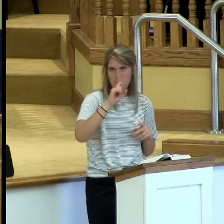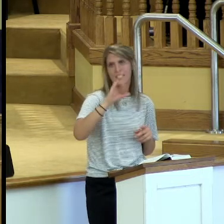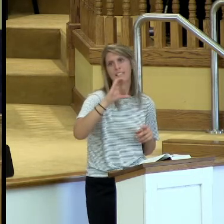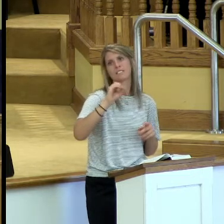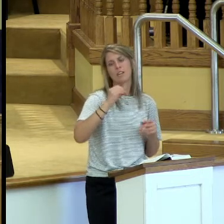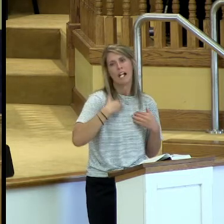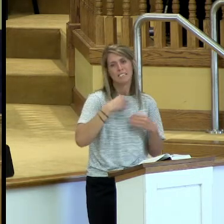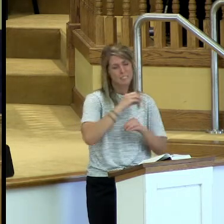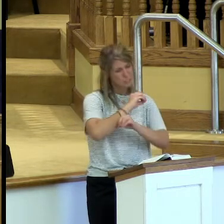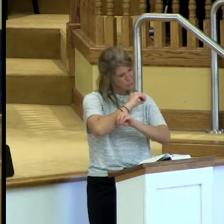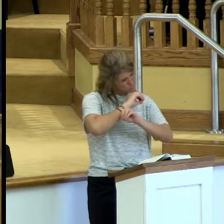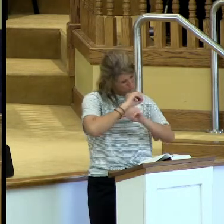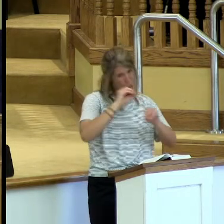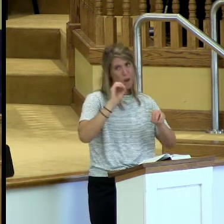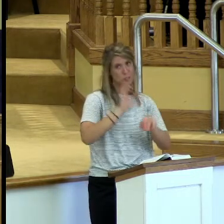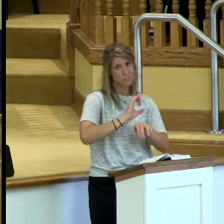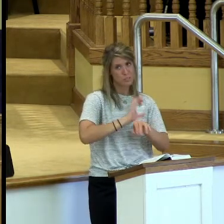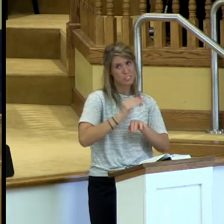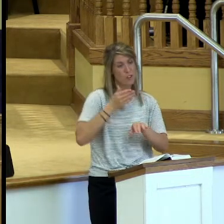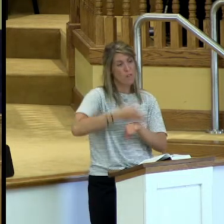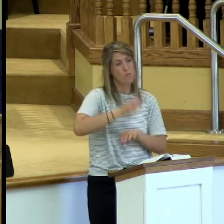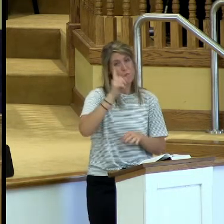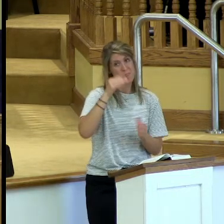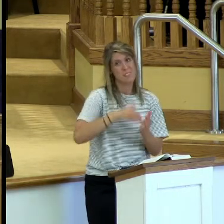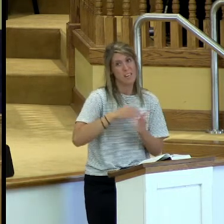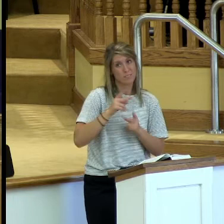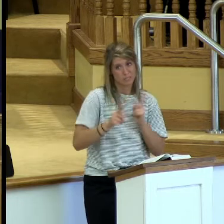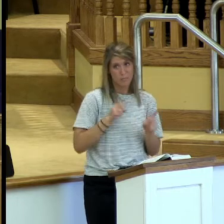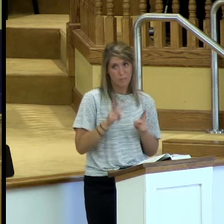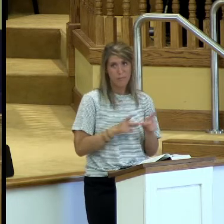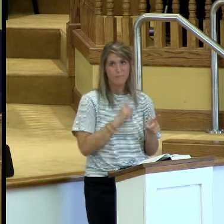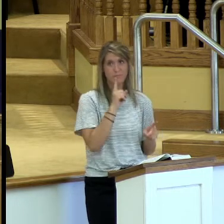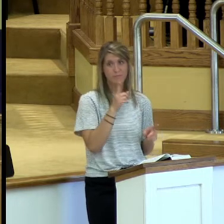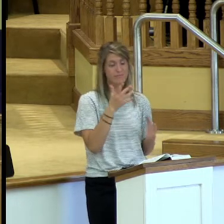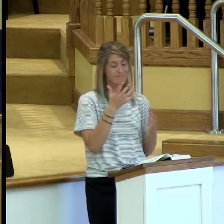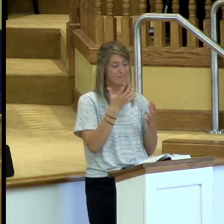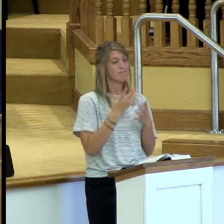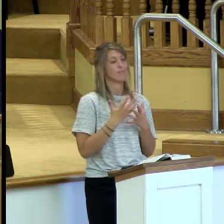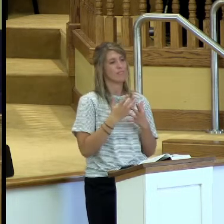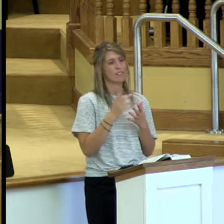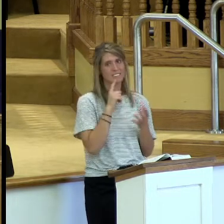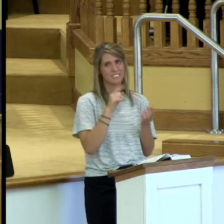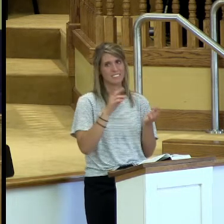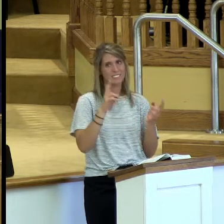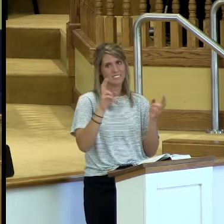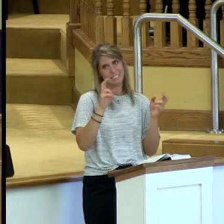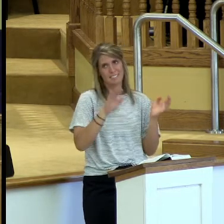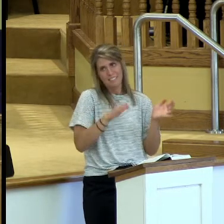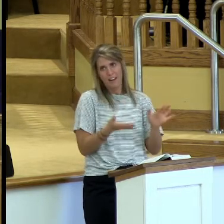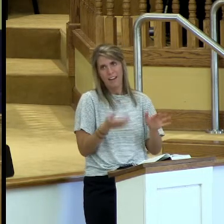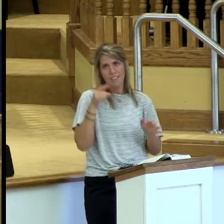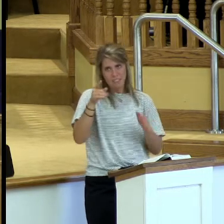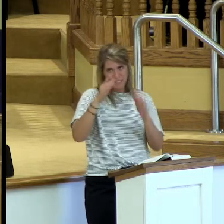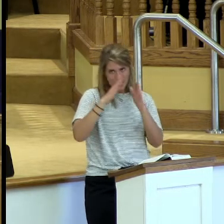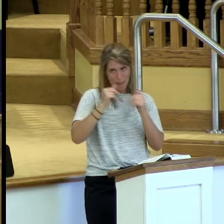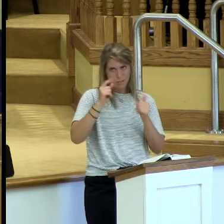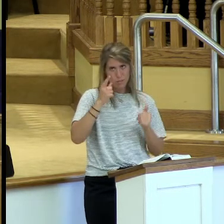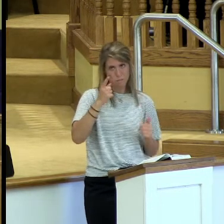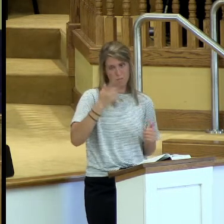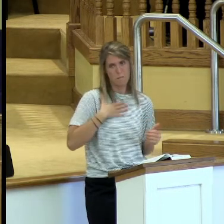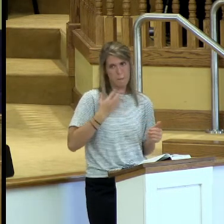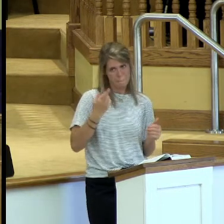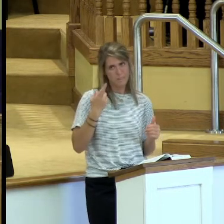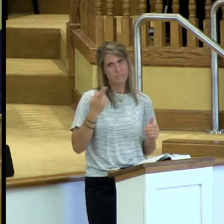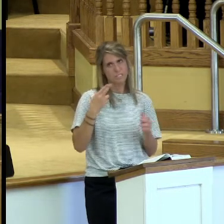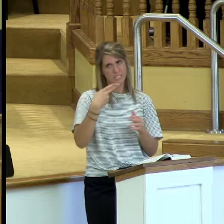Texaco has no KJV church and over 1,000 people. It's sad. It's dying. This house right here, one of my best